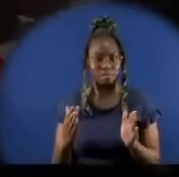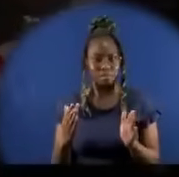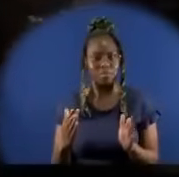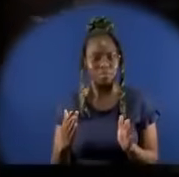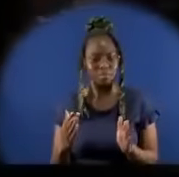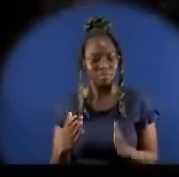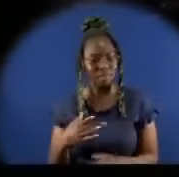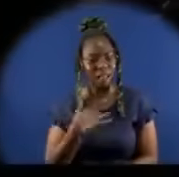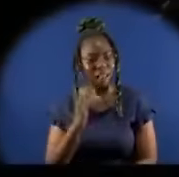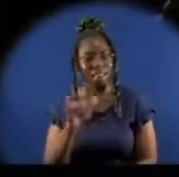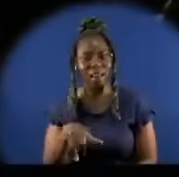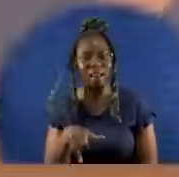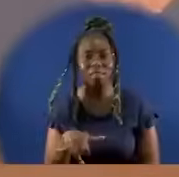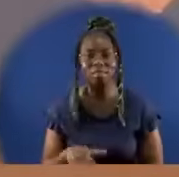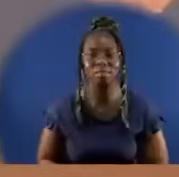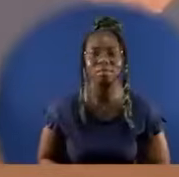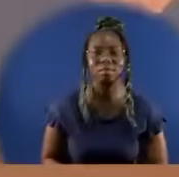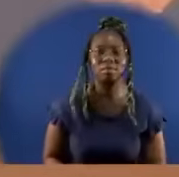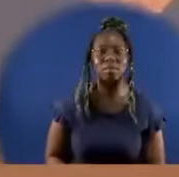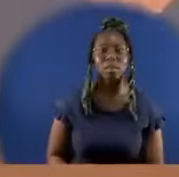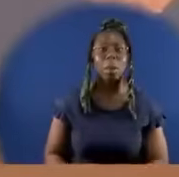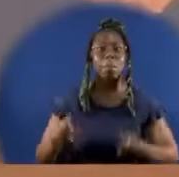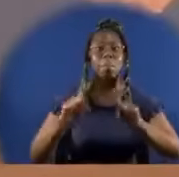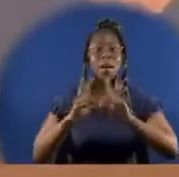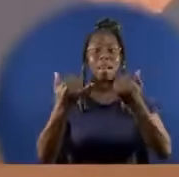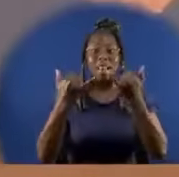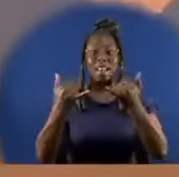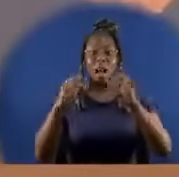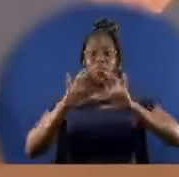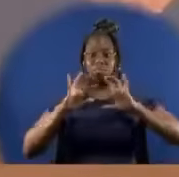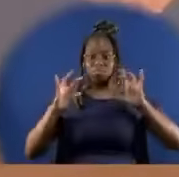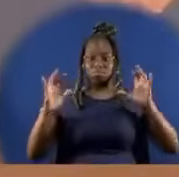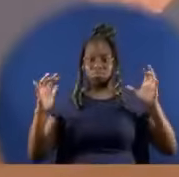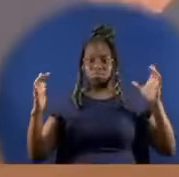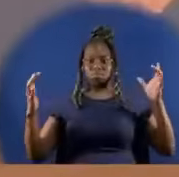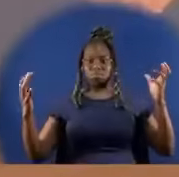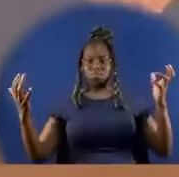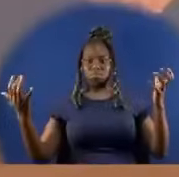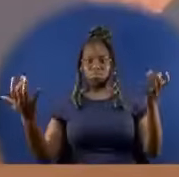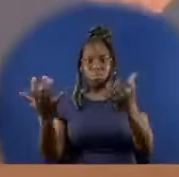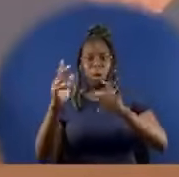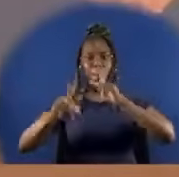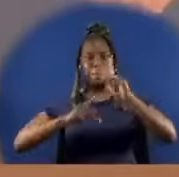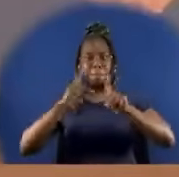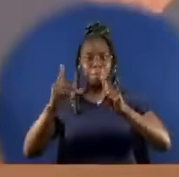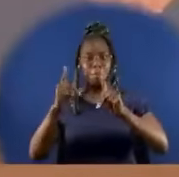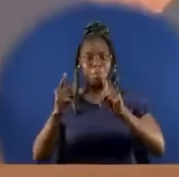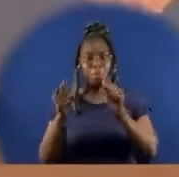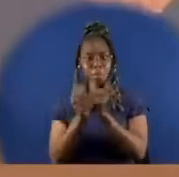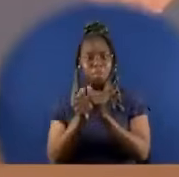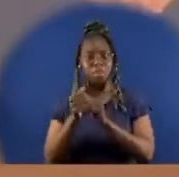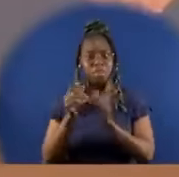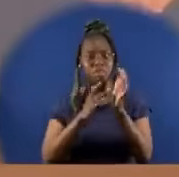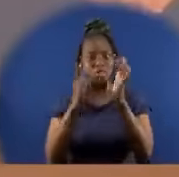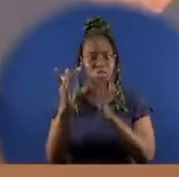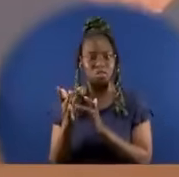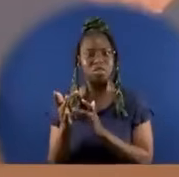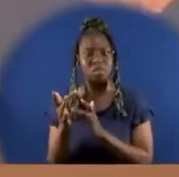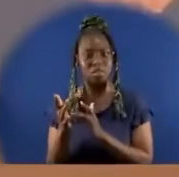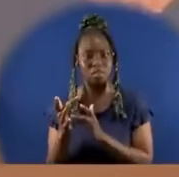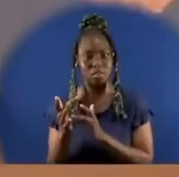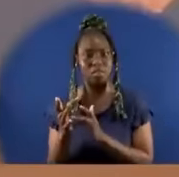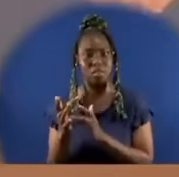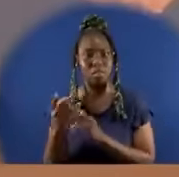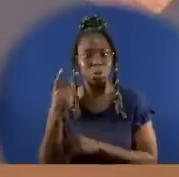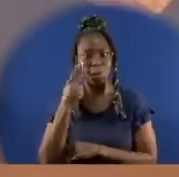I like it. That's good by itself. But now he's got crowds of people gathering all around him. By the time you get to chapter 5, you find out that there's a man that has